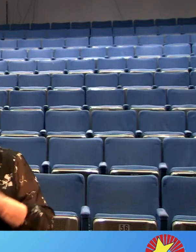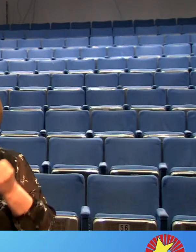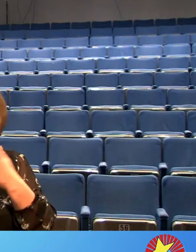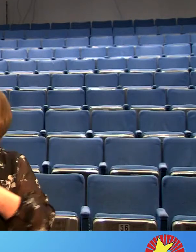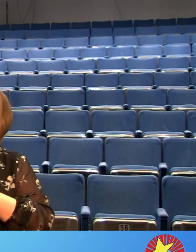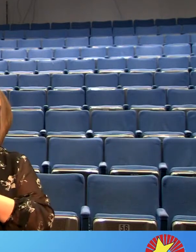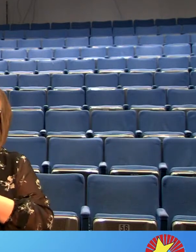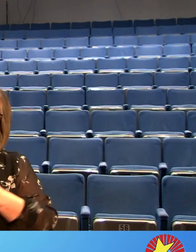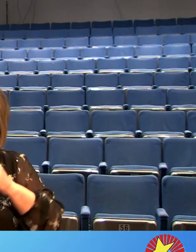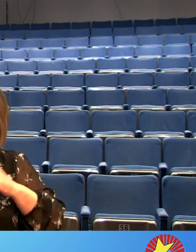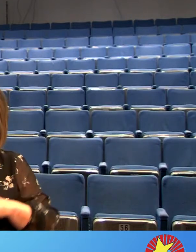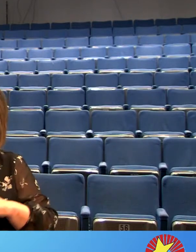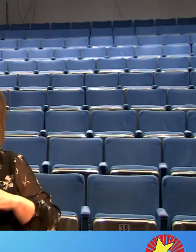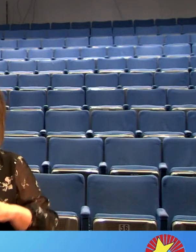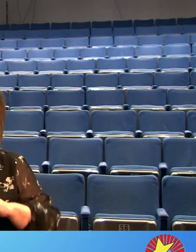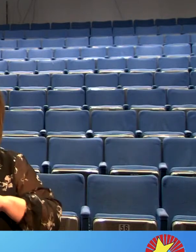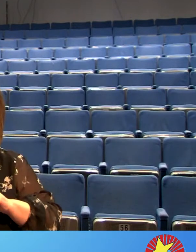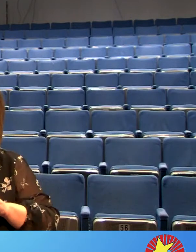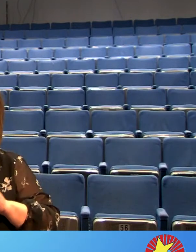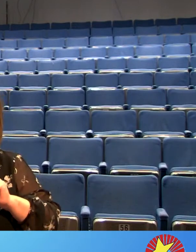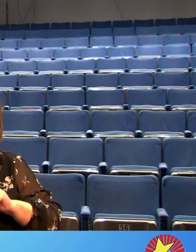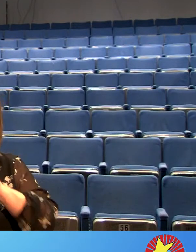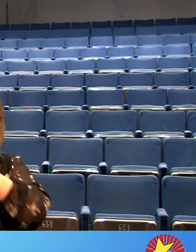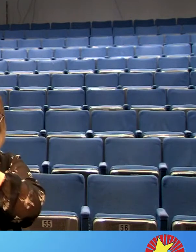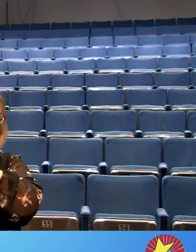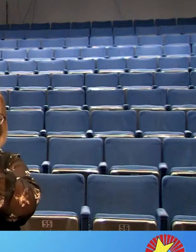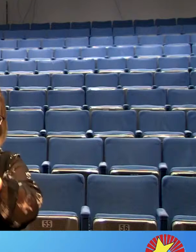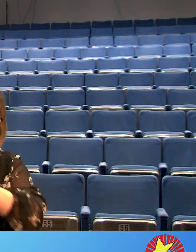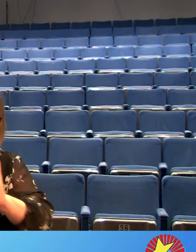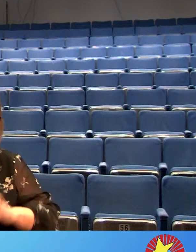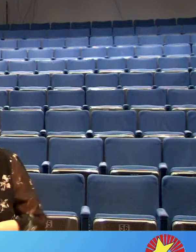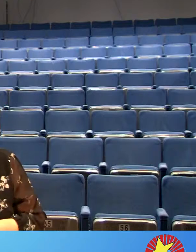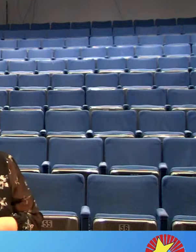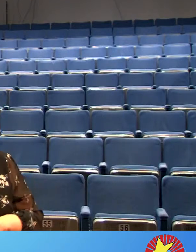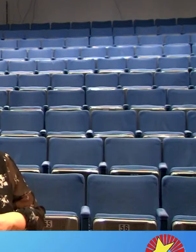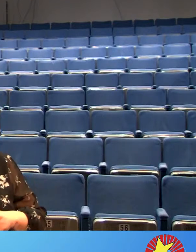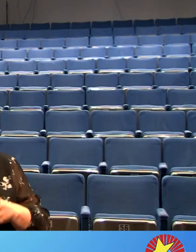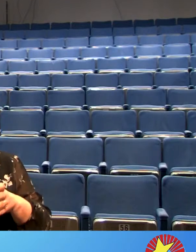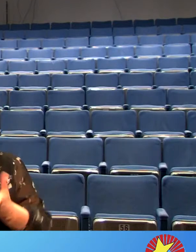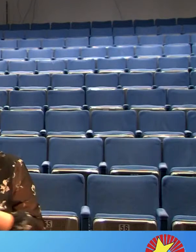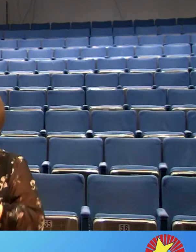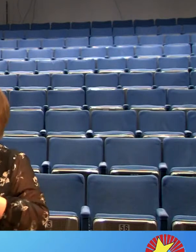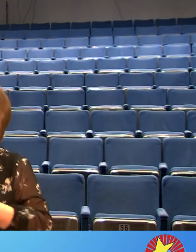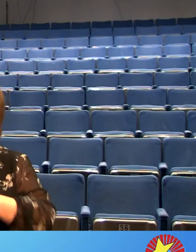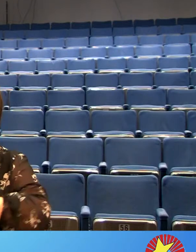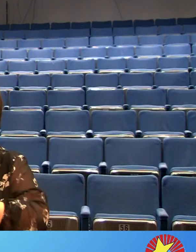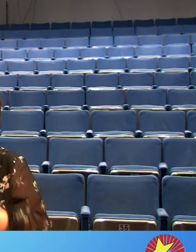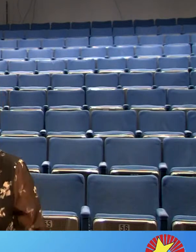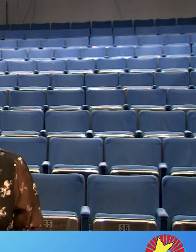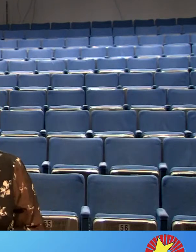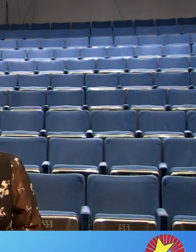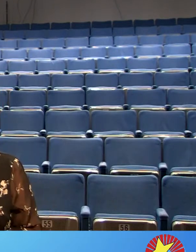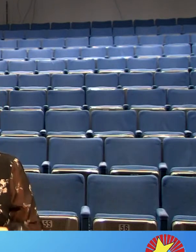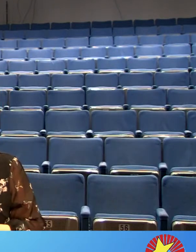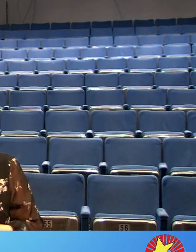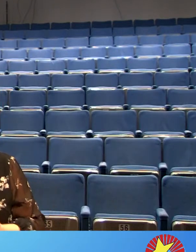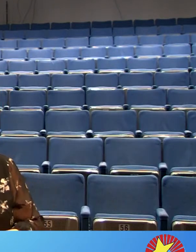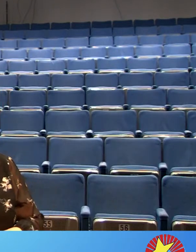standards, and many other things we are doing as a result of these assessments, but I won't go through all of them